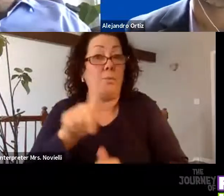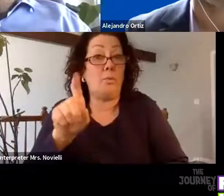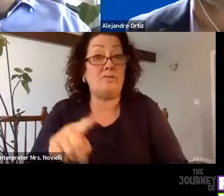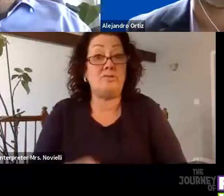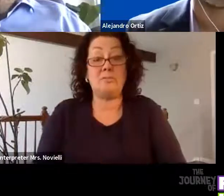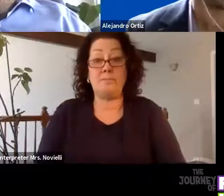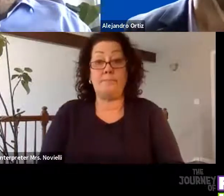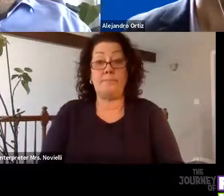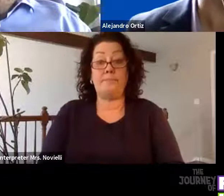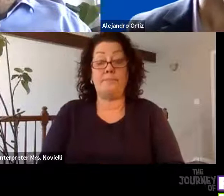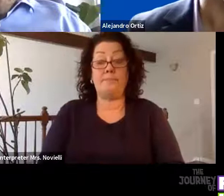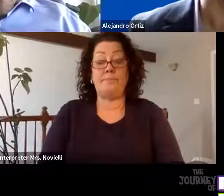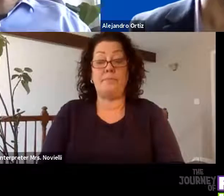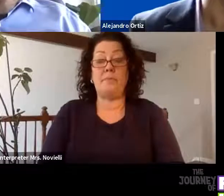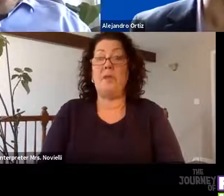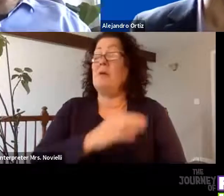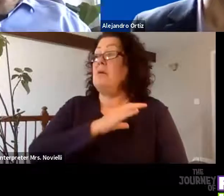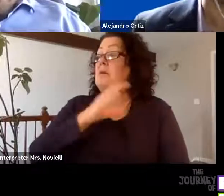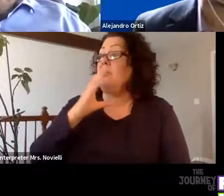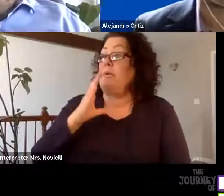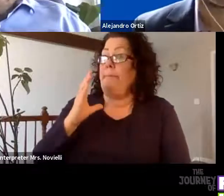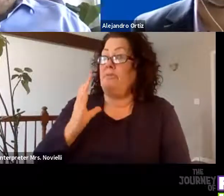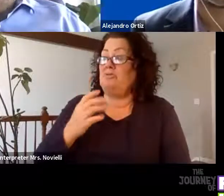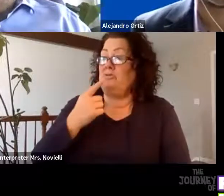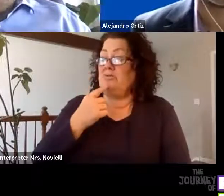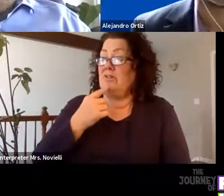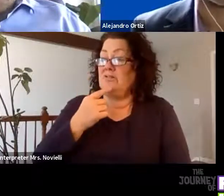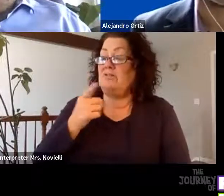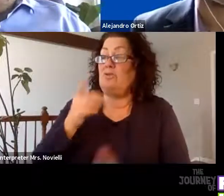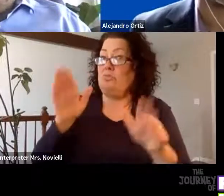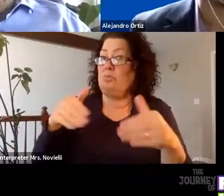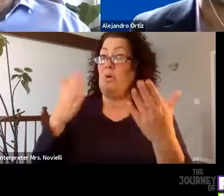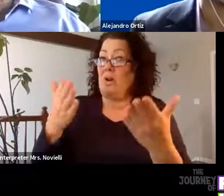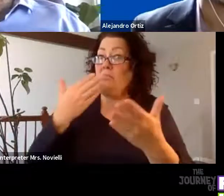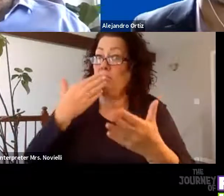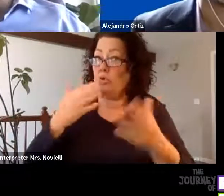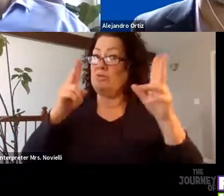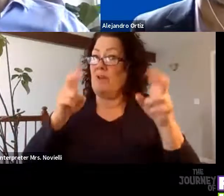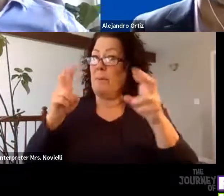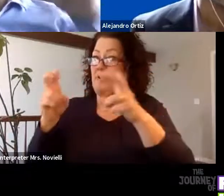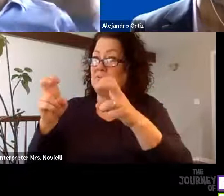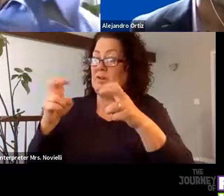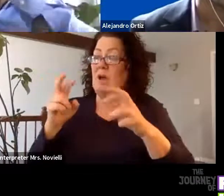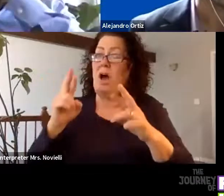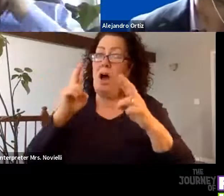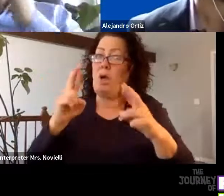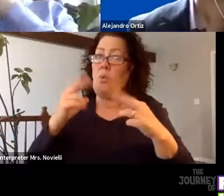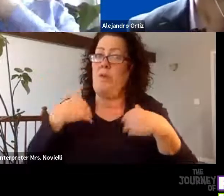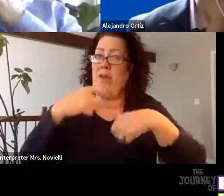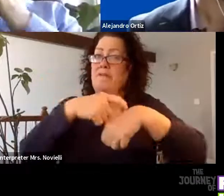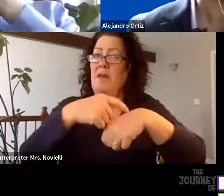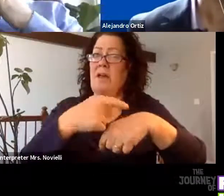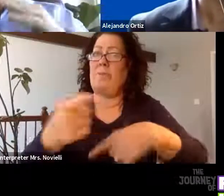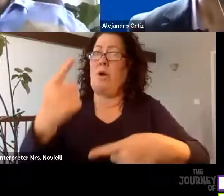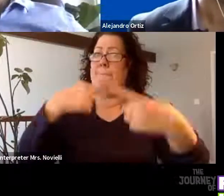that. And, you know, I think you also touched on a number of important topics. I hope we do have time to circle back,